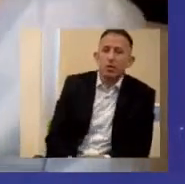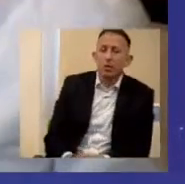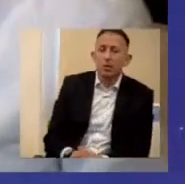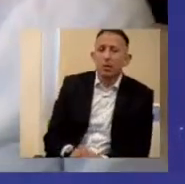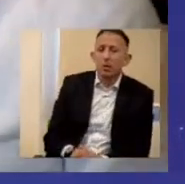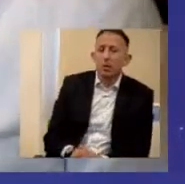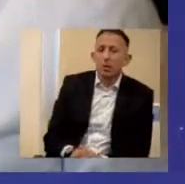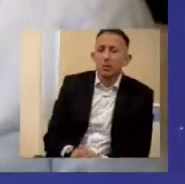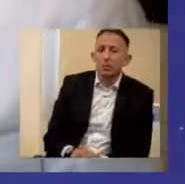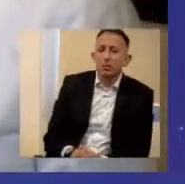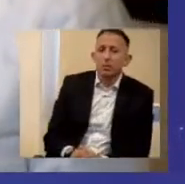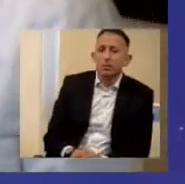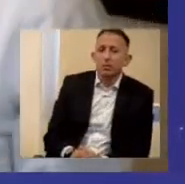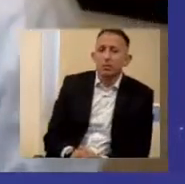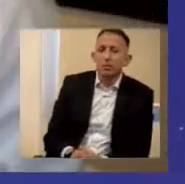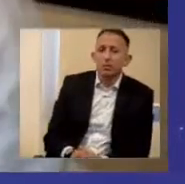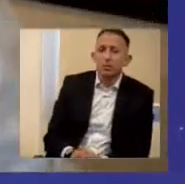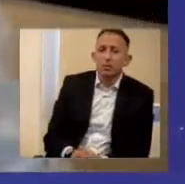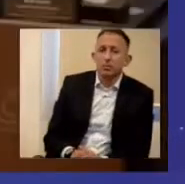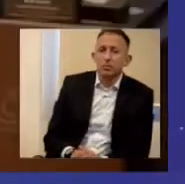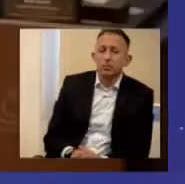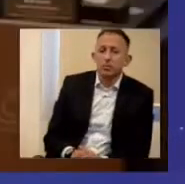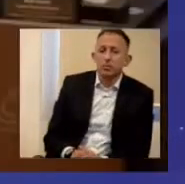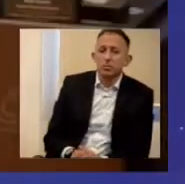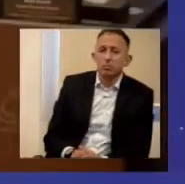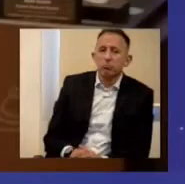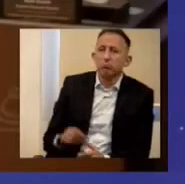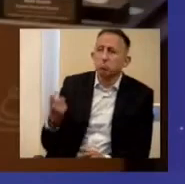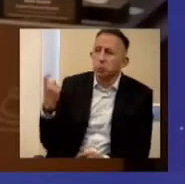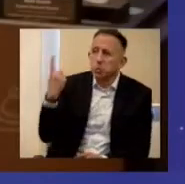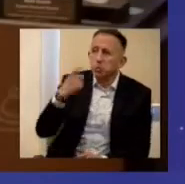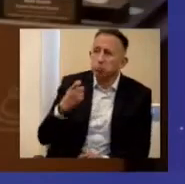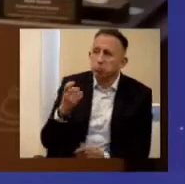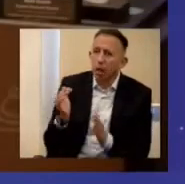You can take another question.